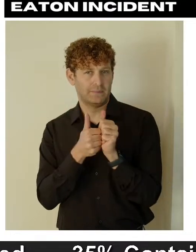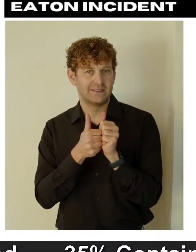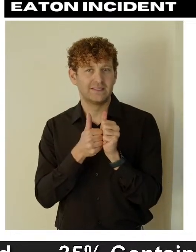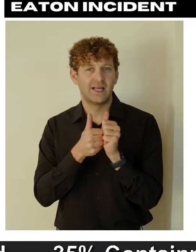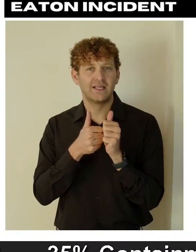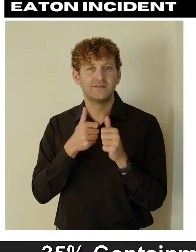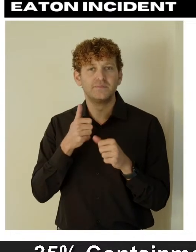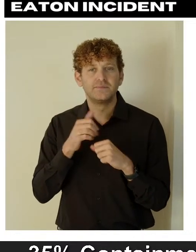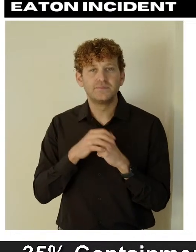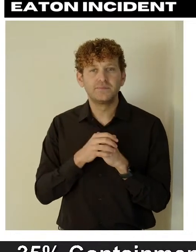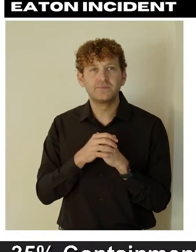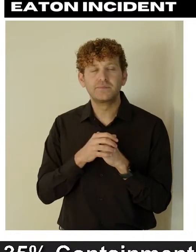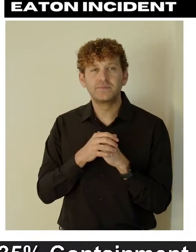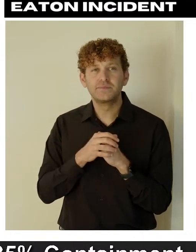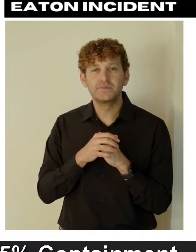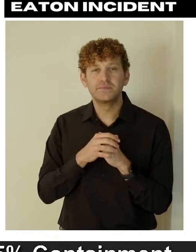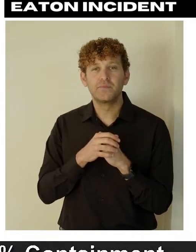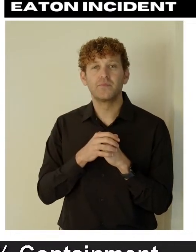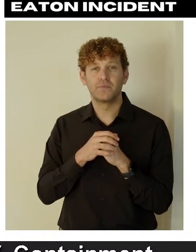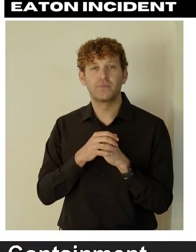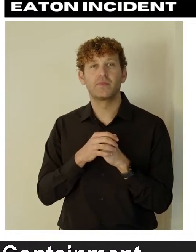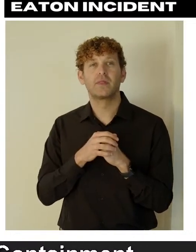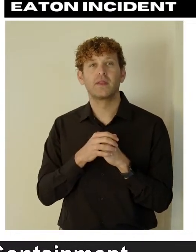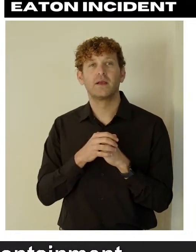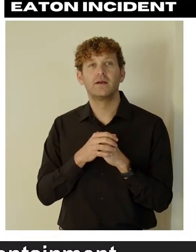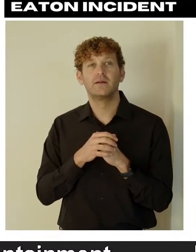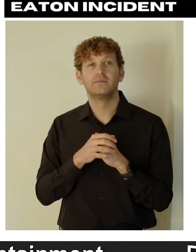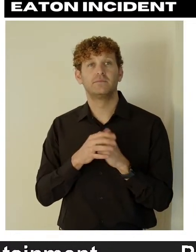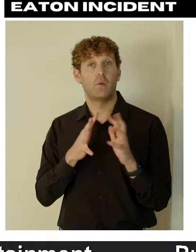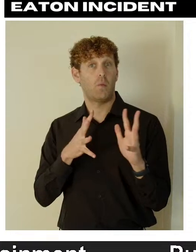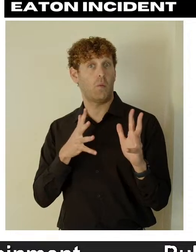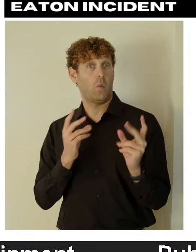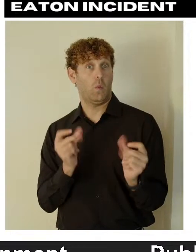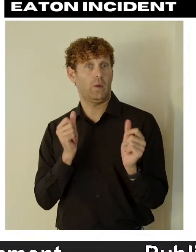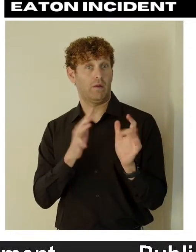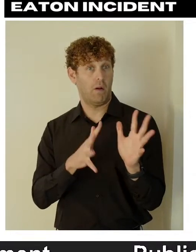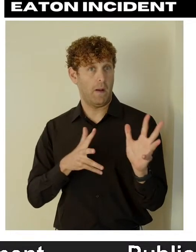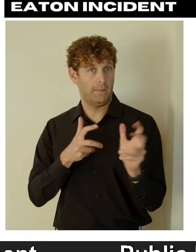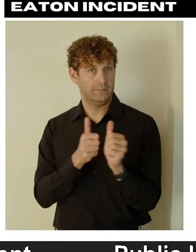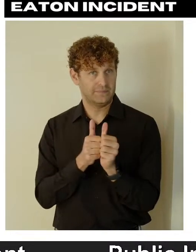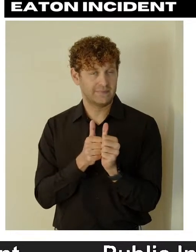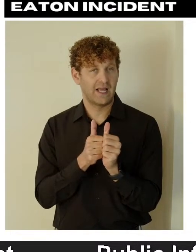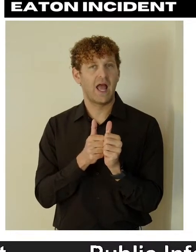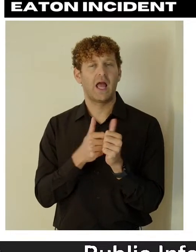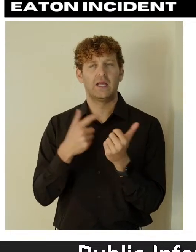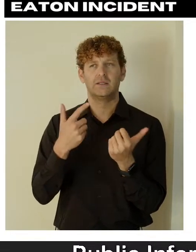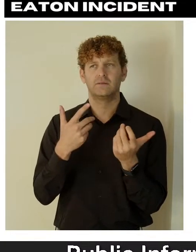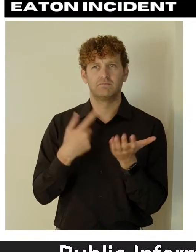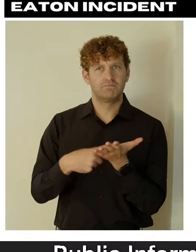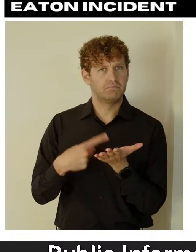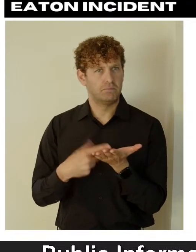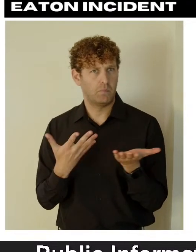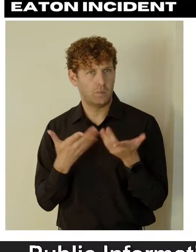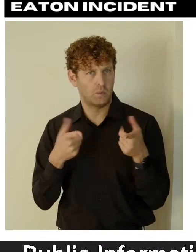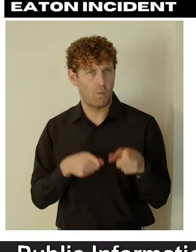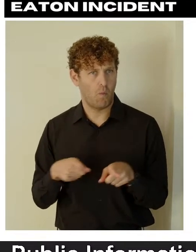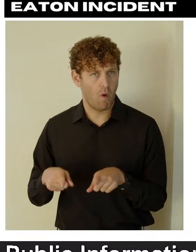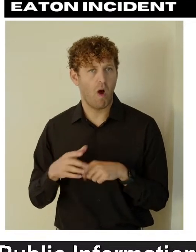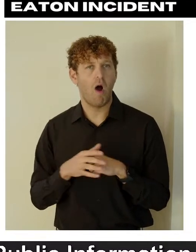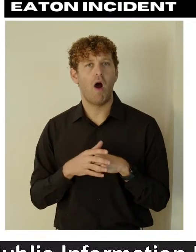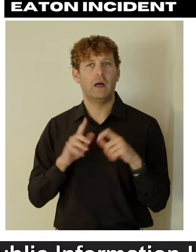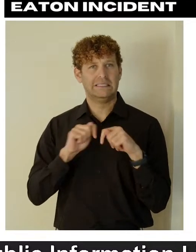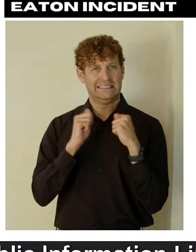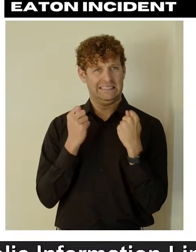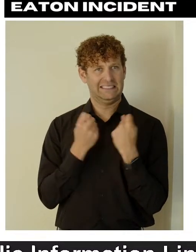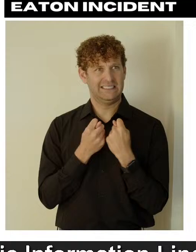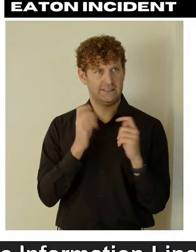All right, good afternoon, everyone. I'll give you a quick update on what we got going out there. Our USAR teams are continuing to search.